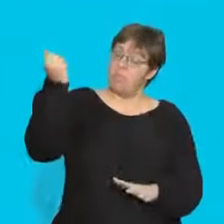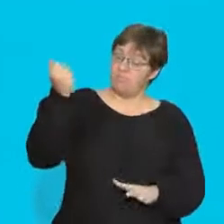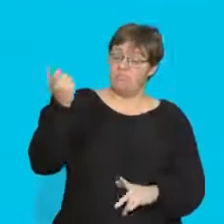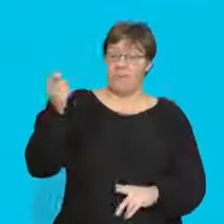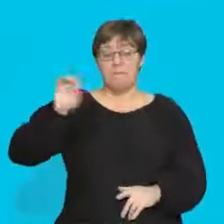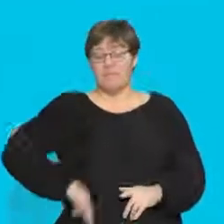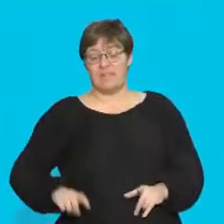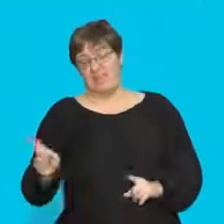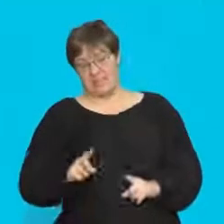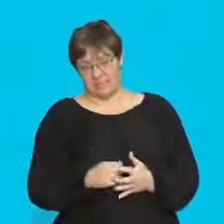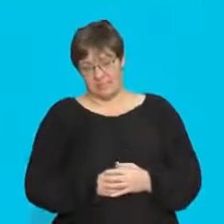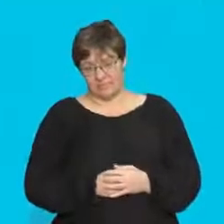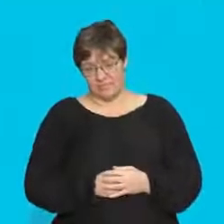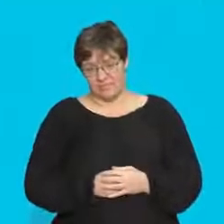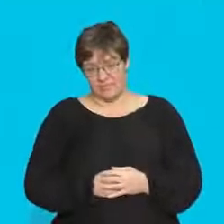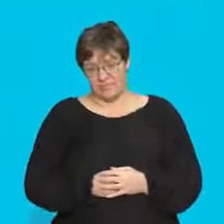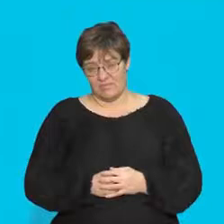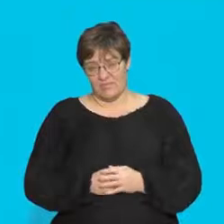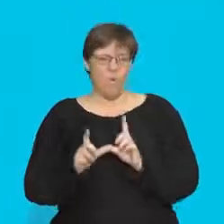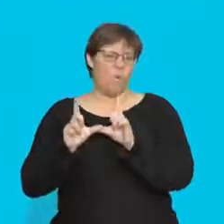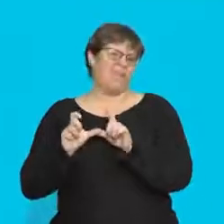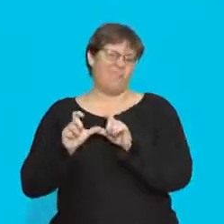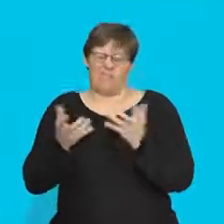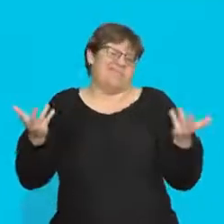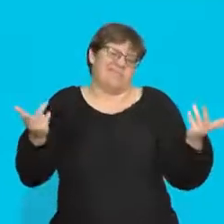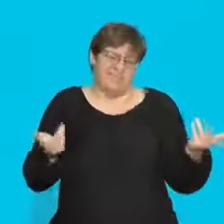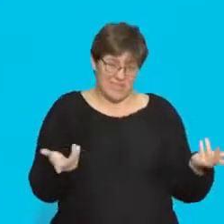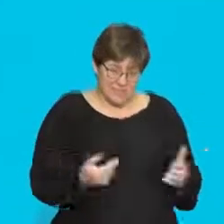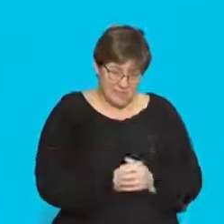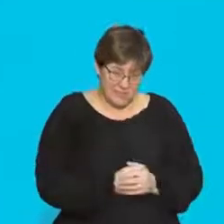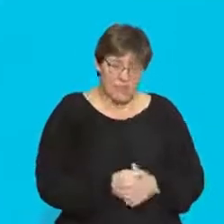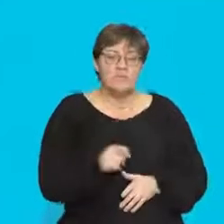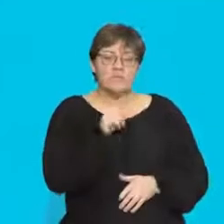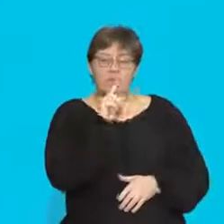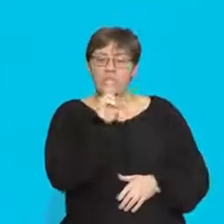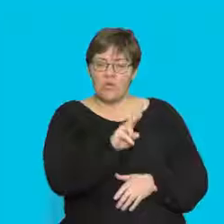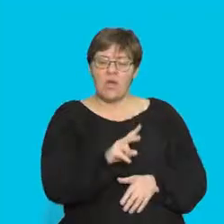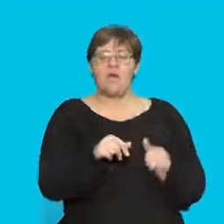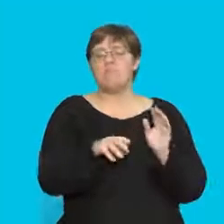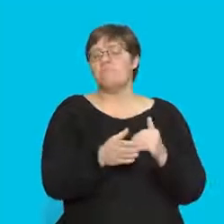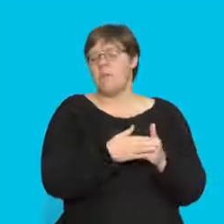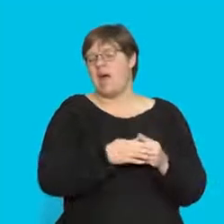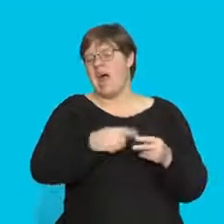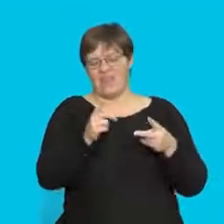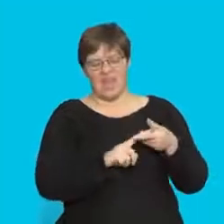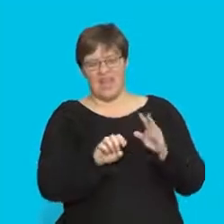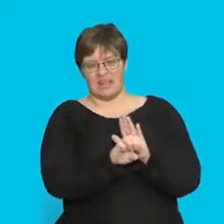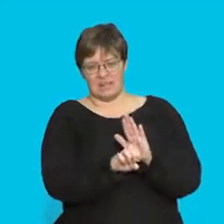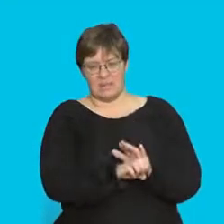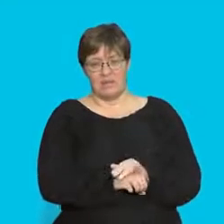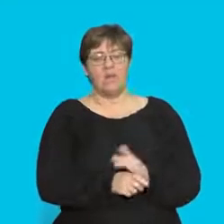not benefited. That is commensalism. Let's look at another example of